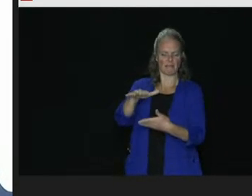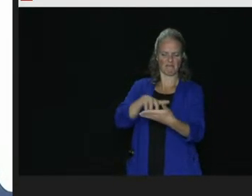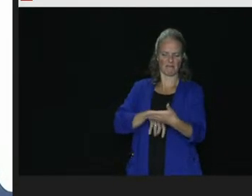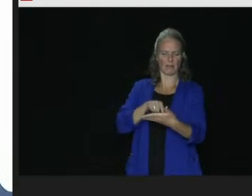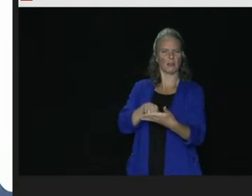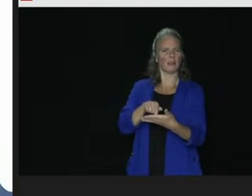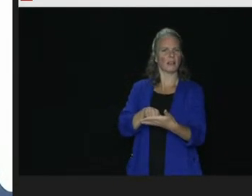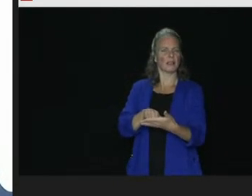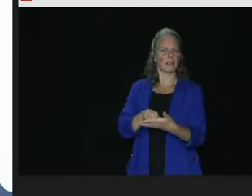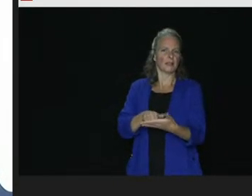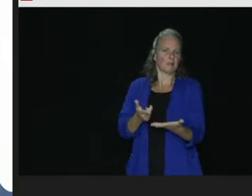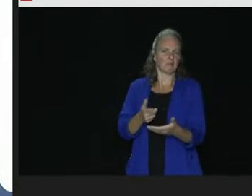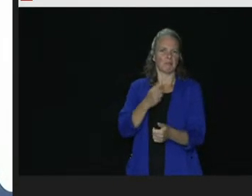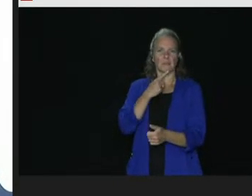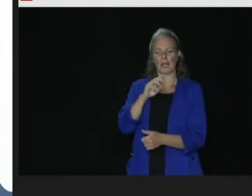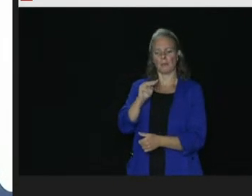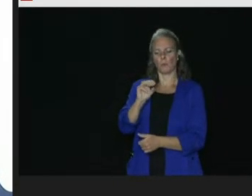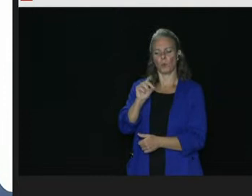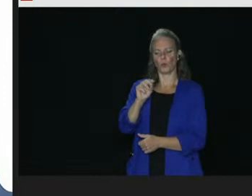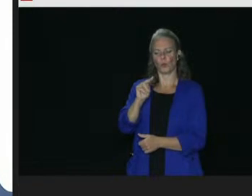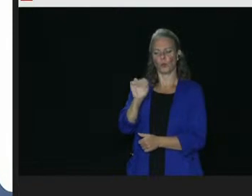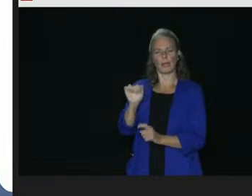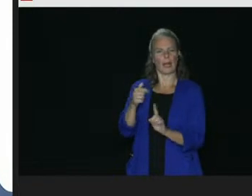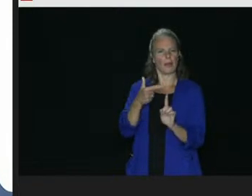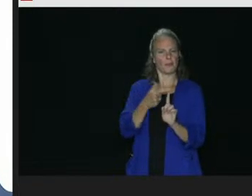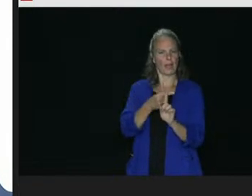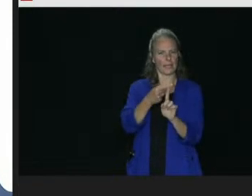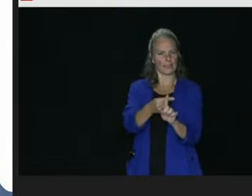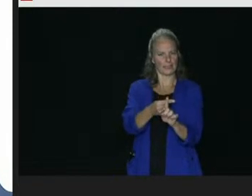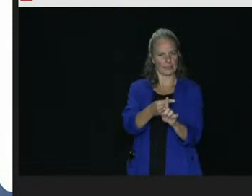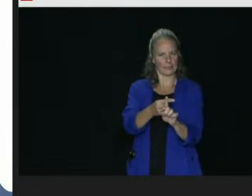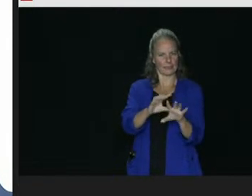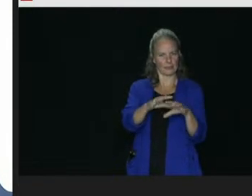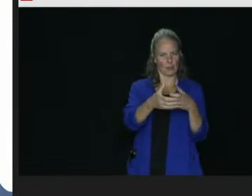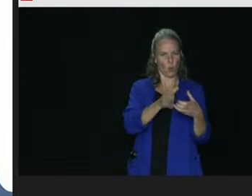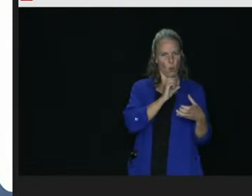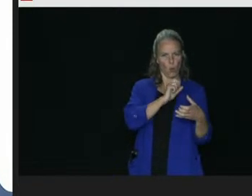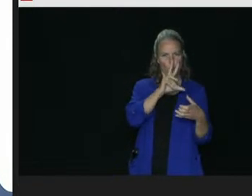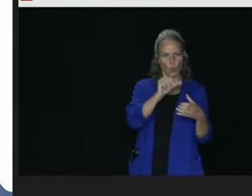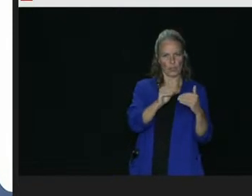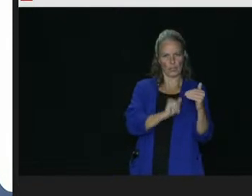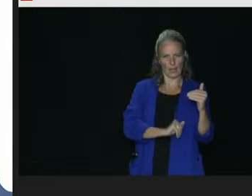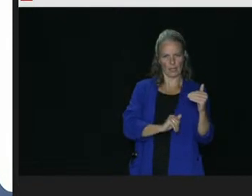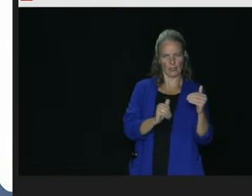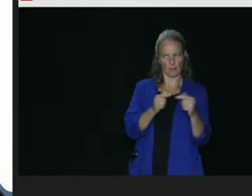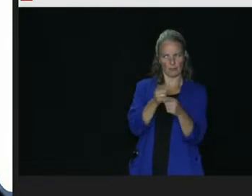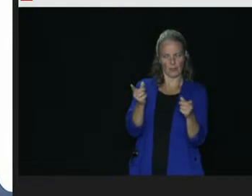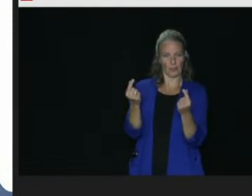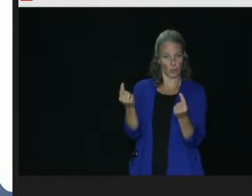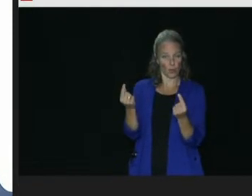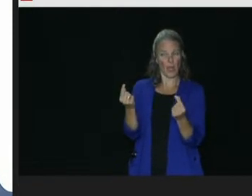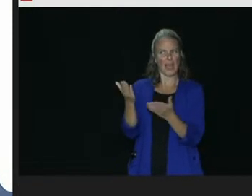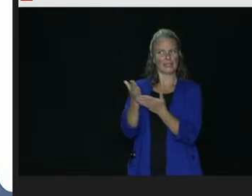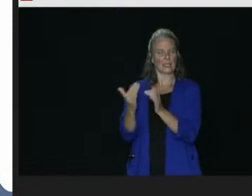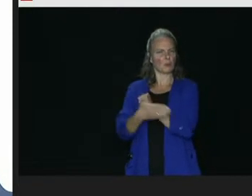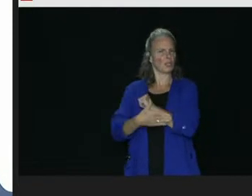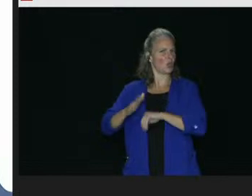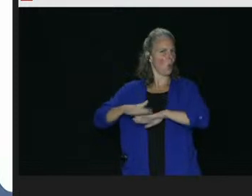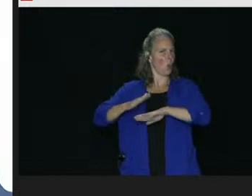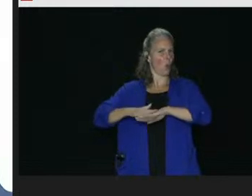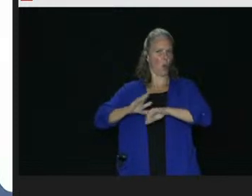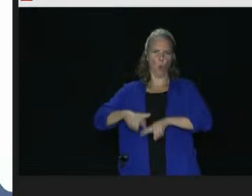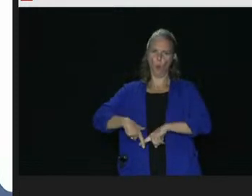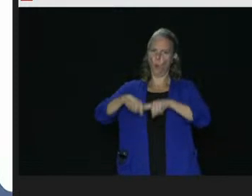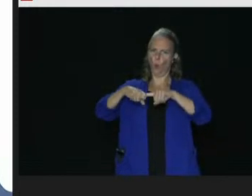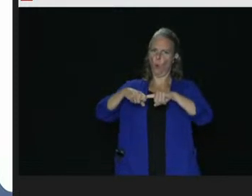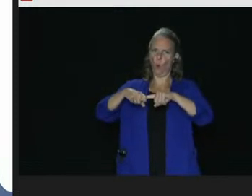comes to the Moderna vaccine for those under 30. Other countries have reported pausing this because of health